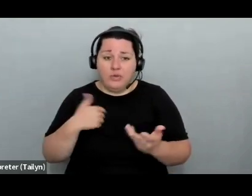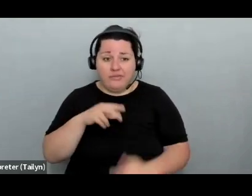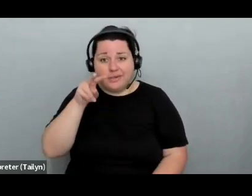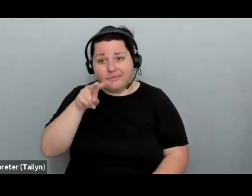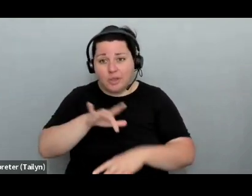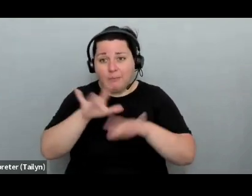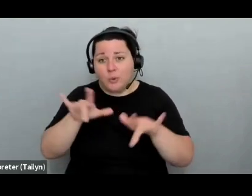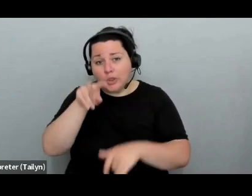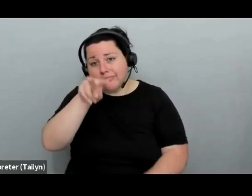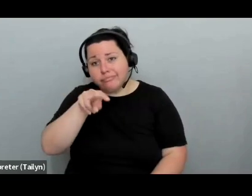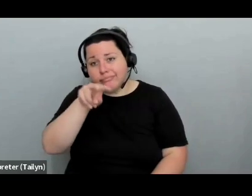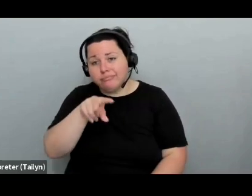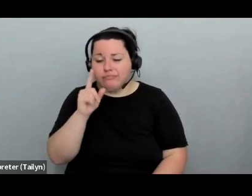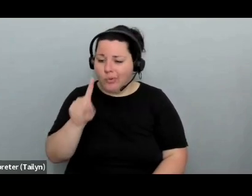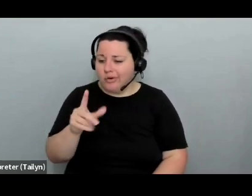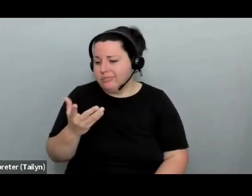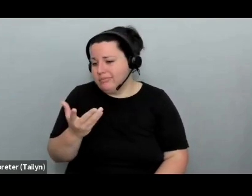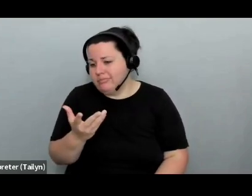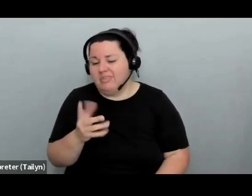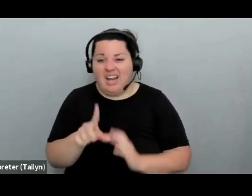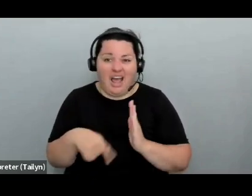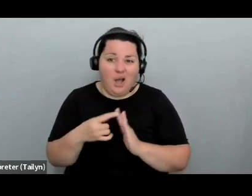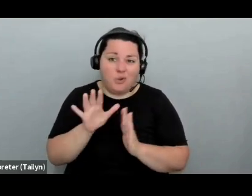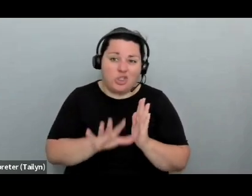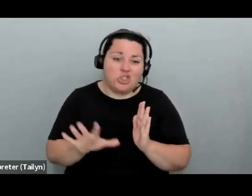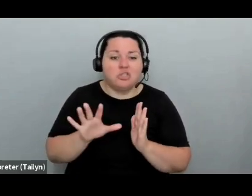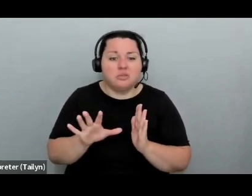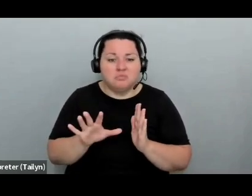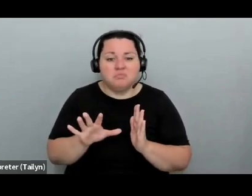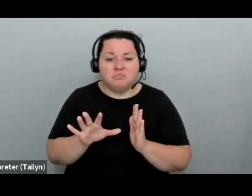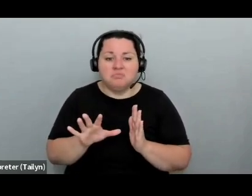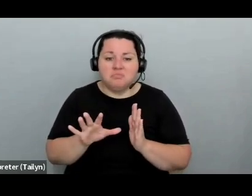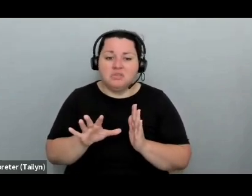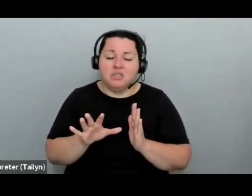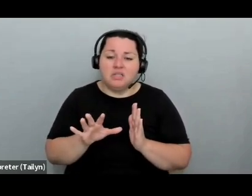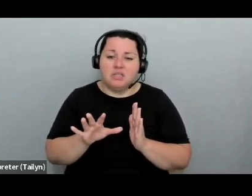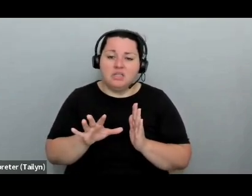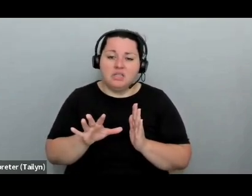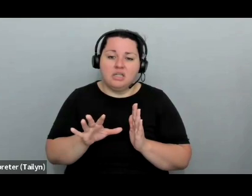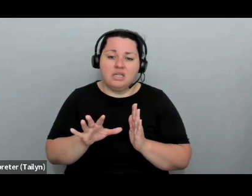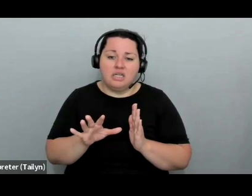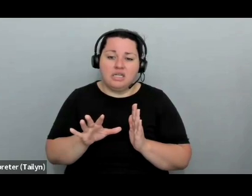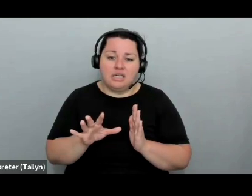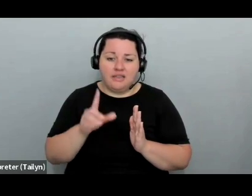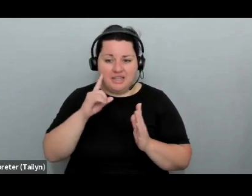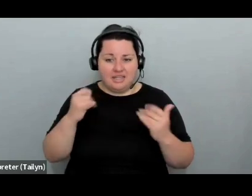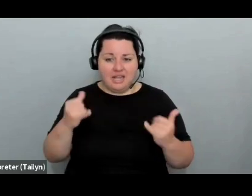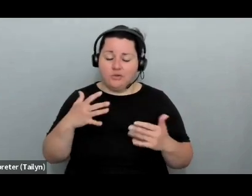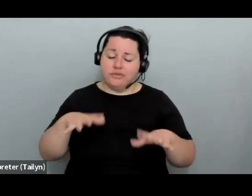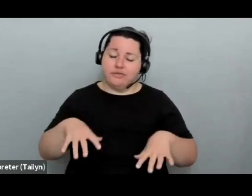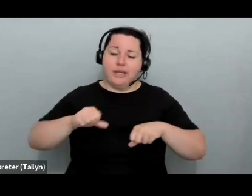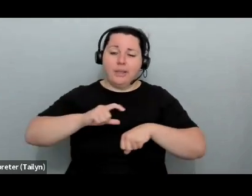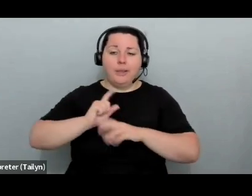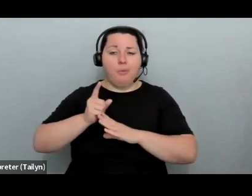the computer for, about an hour now. So I think just taking